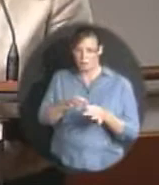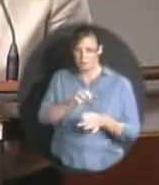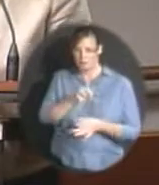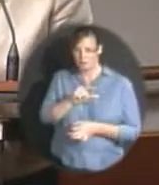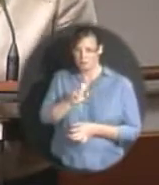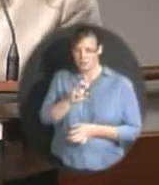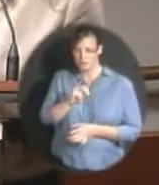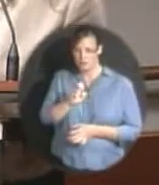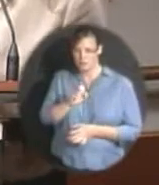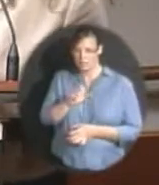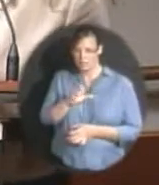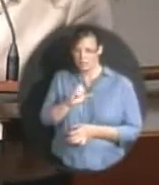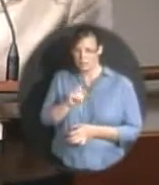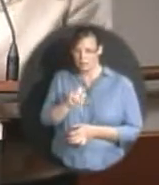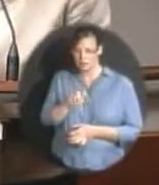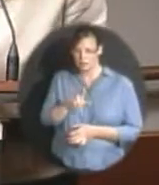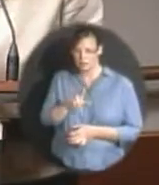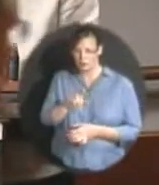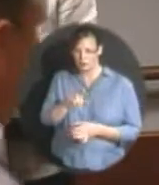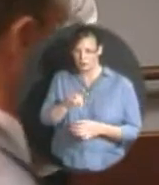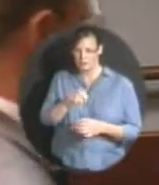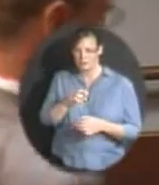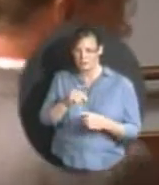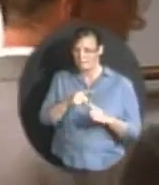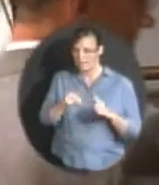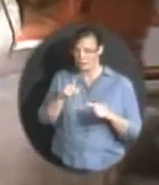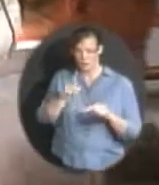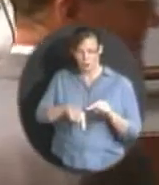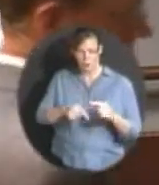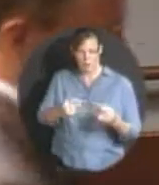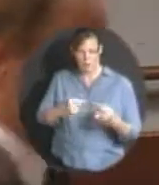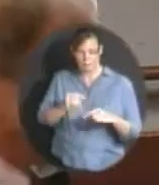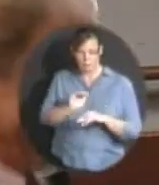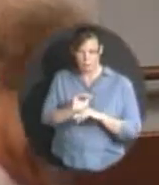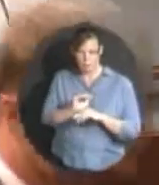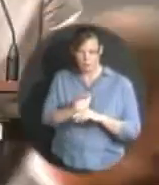Katzer is an instrumental part of the budgeting process, but she couldn't be here tonight.